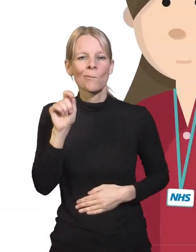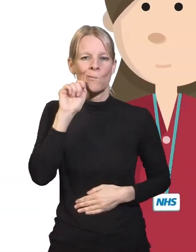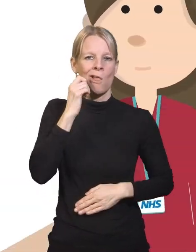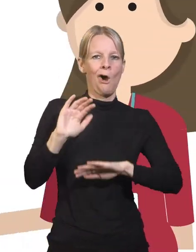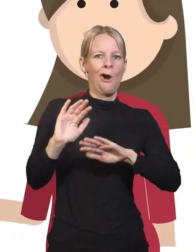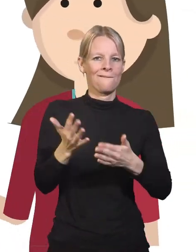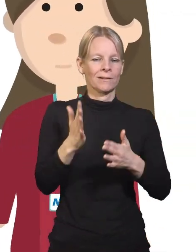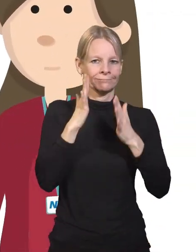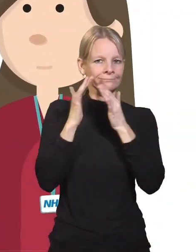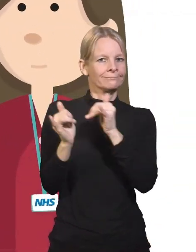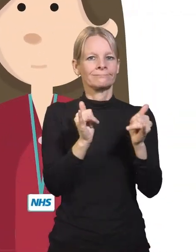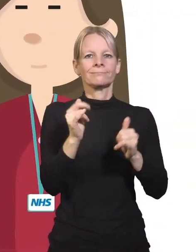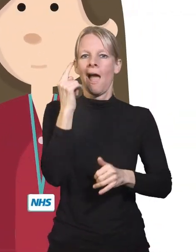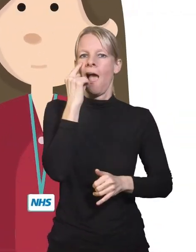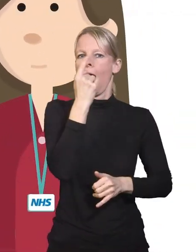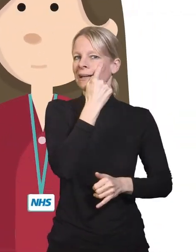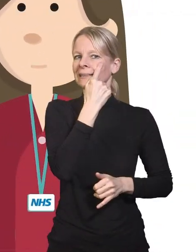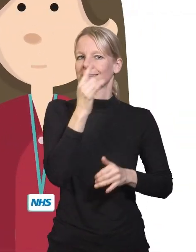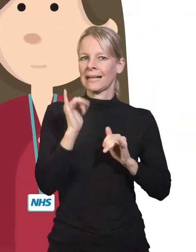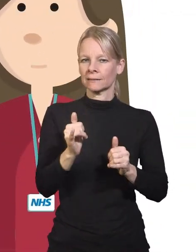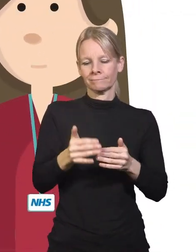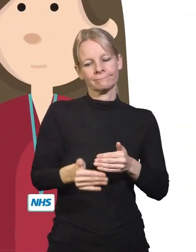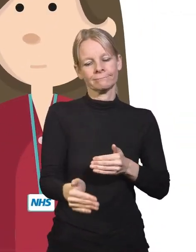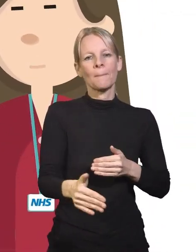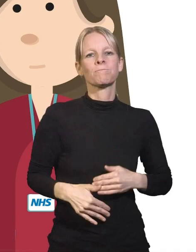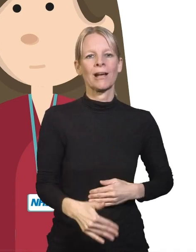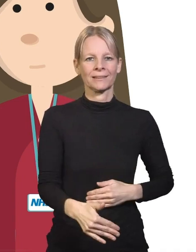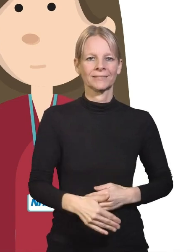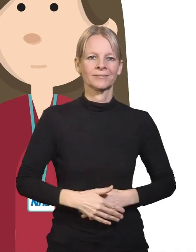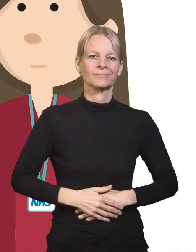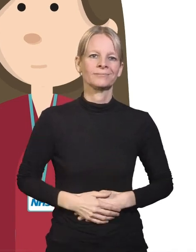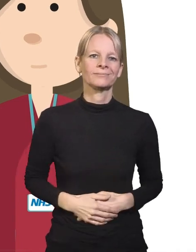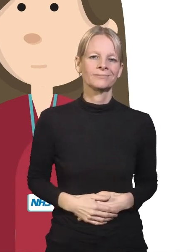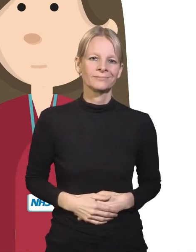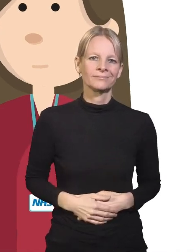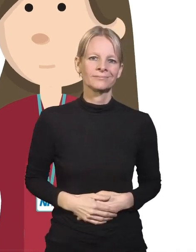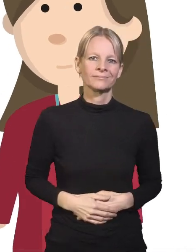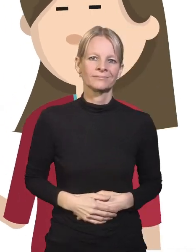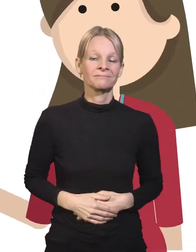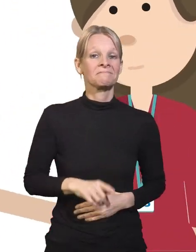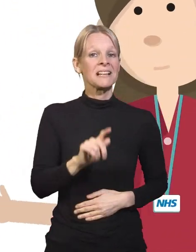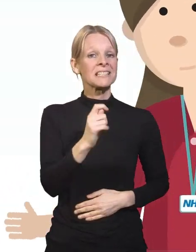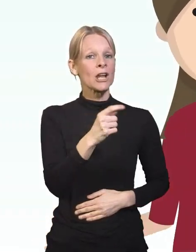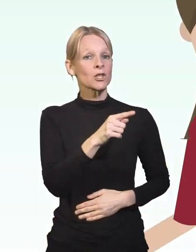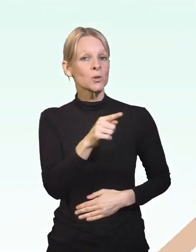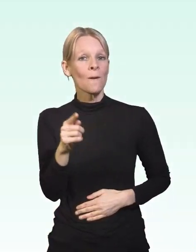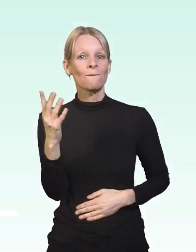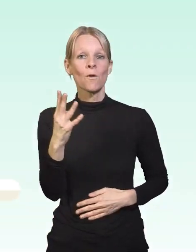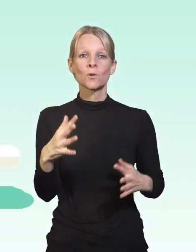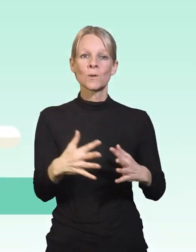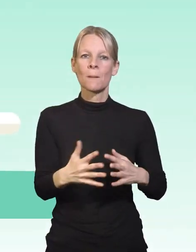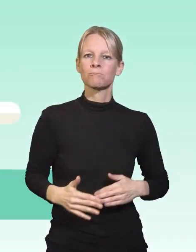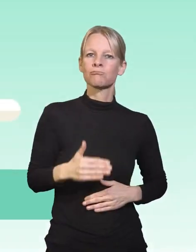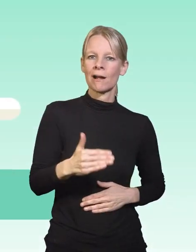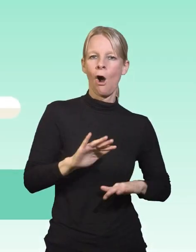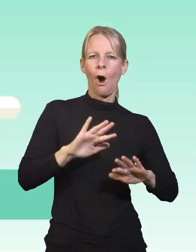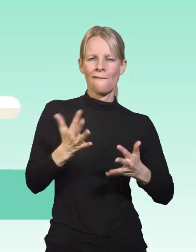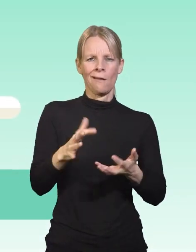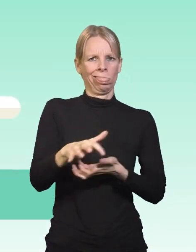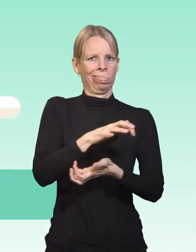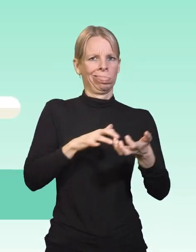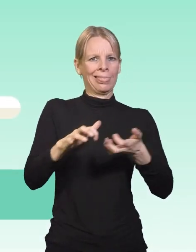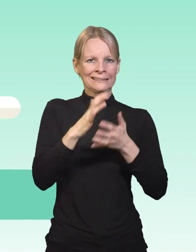has diabetes, she'll be offered eye screening during her pregnancy. At some point between 10 and 14 weeks of